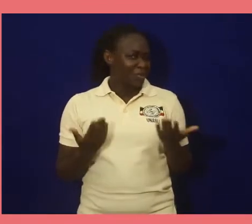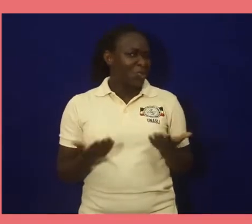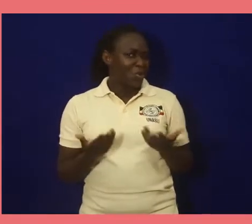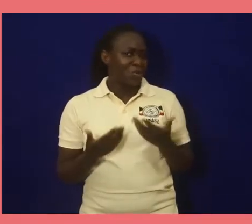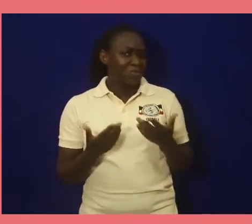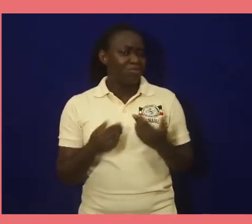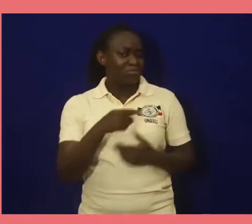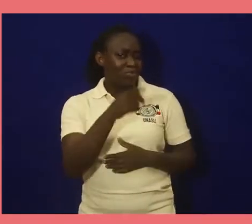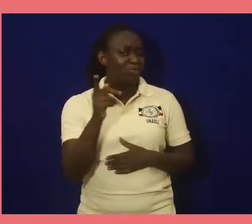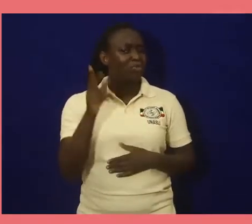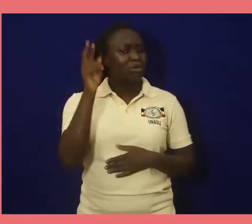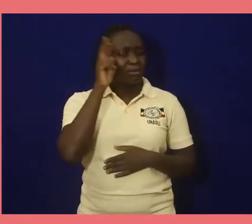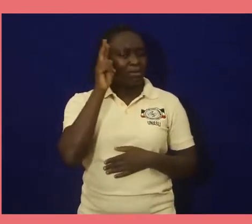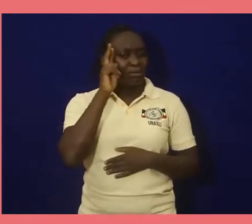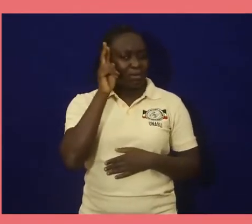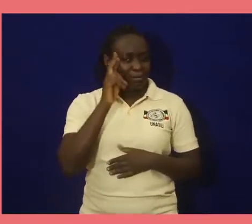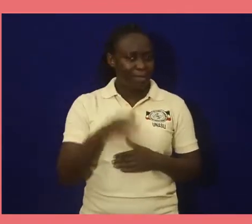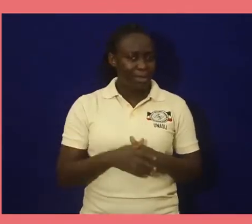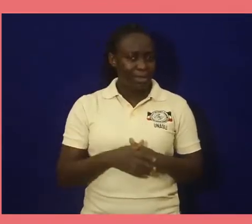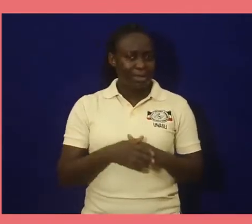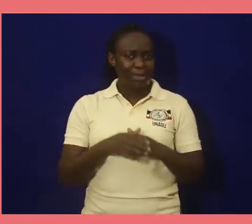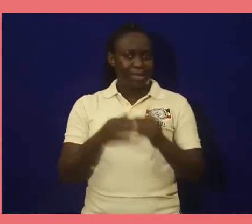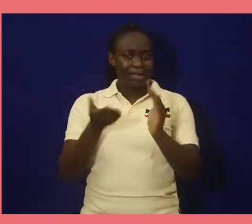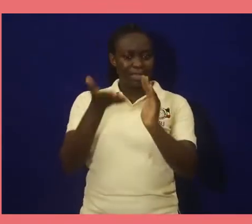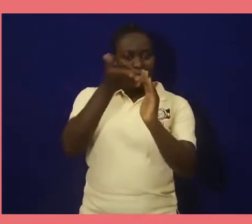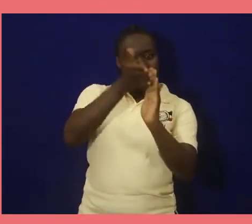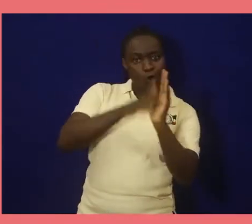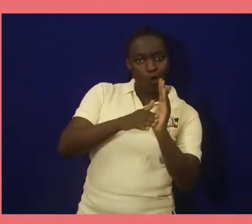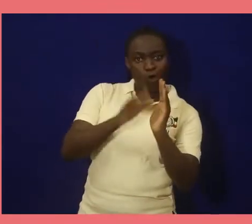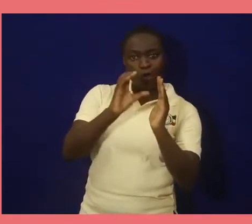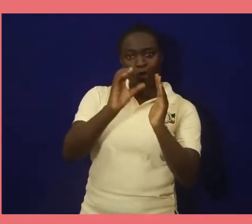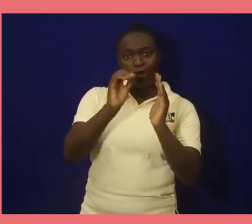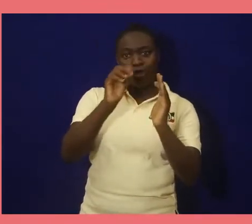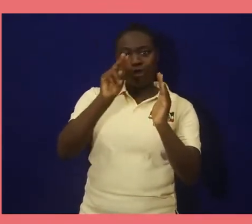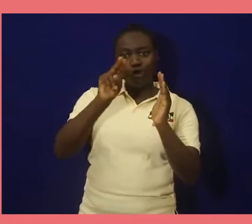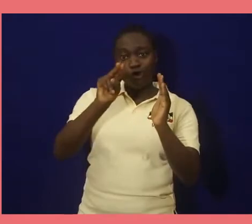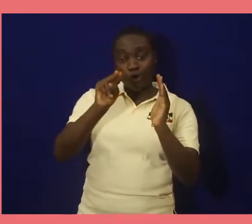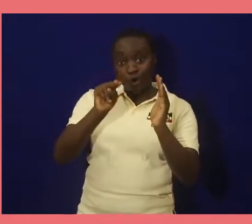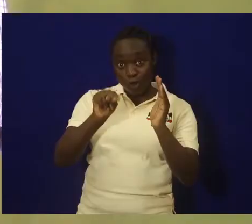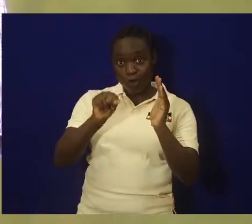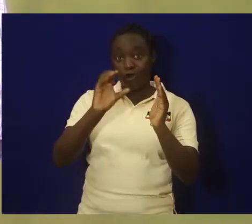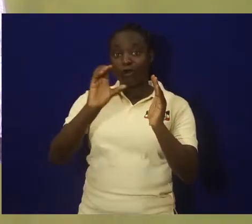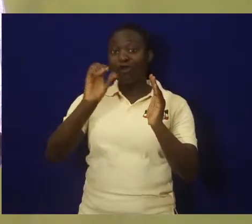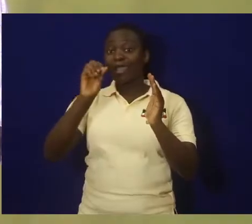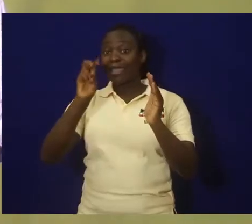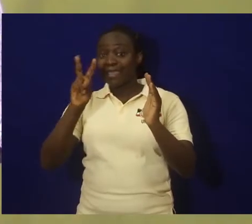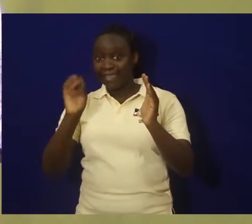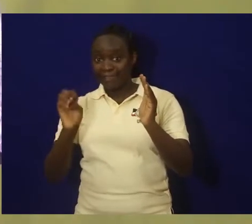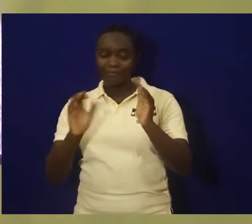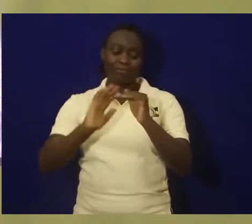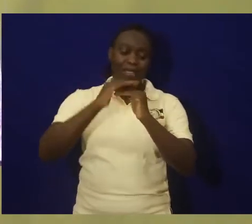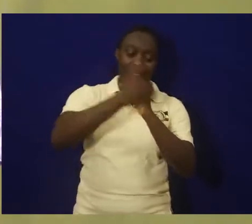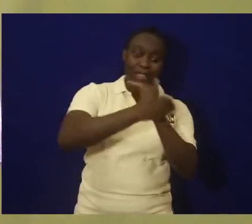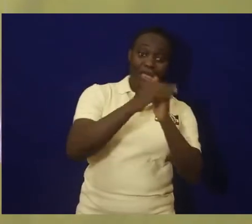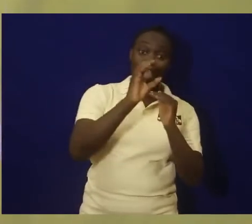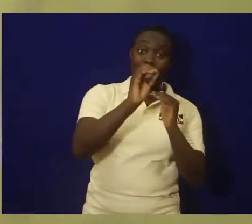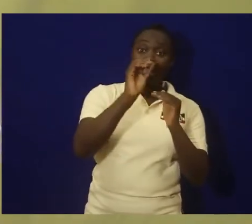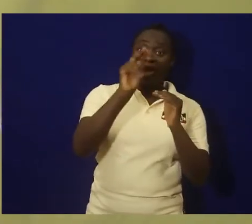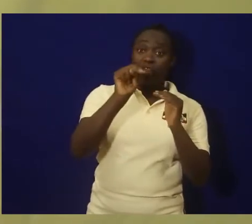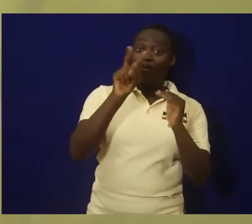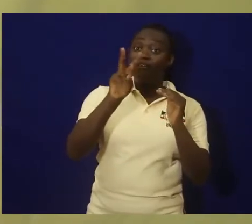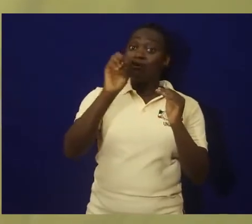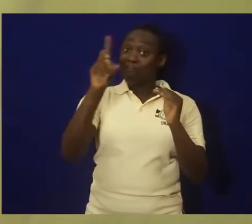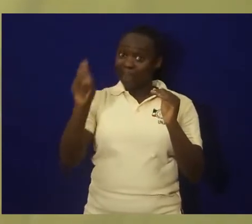And then I also believe that we are remembering what the convex and concave mirrors are.